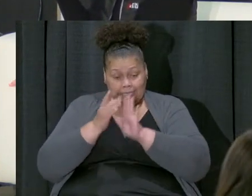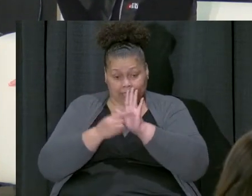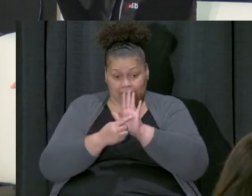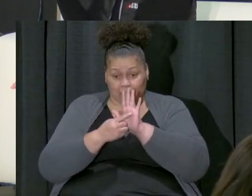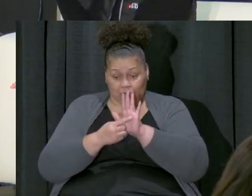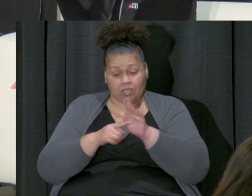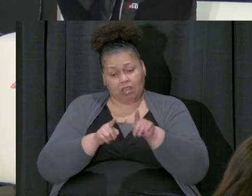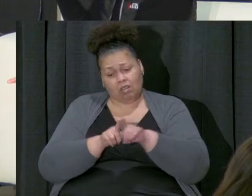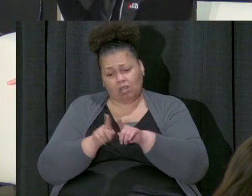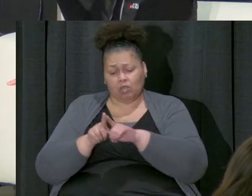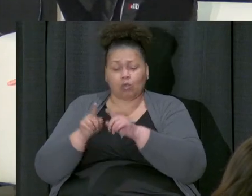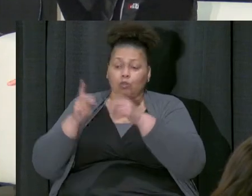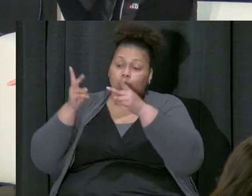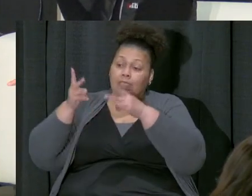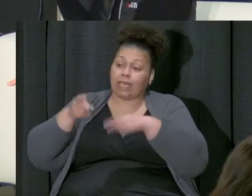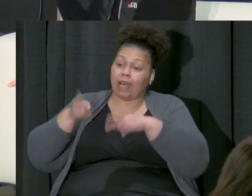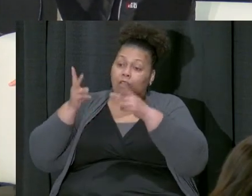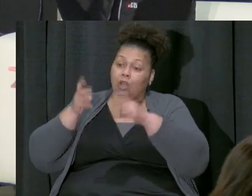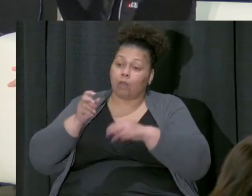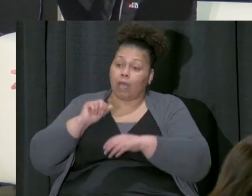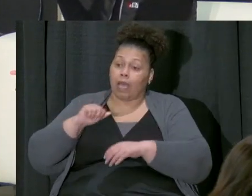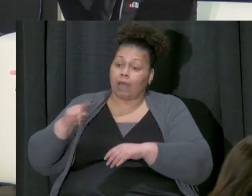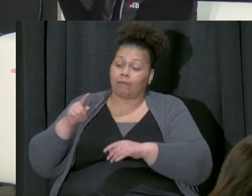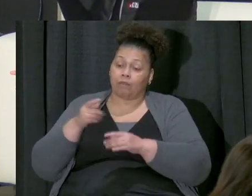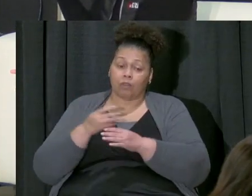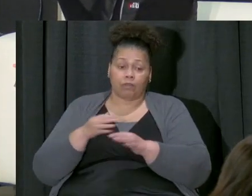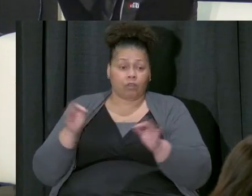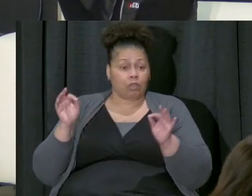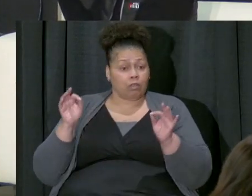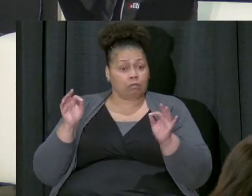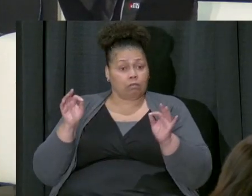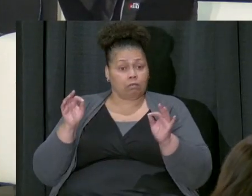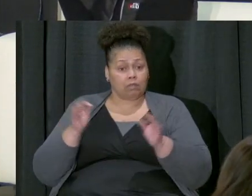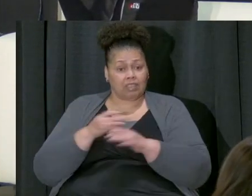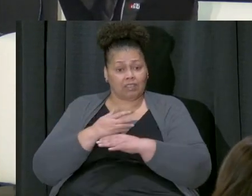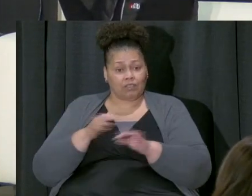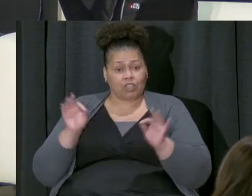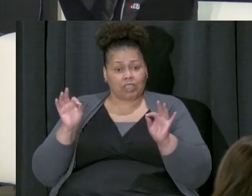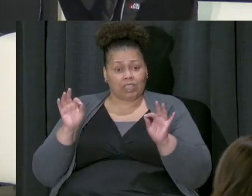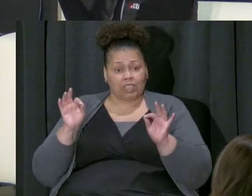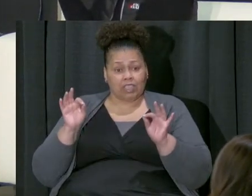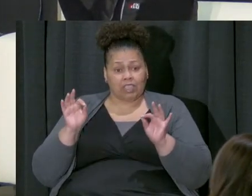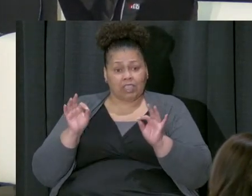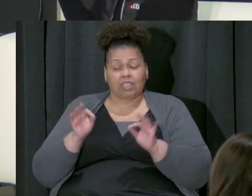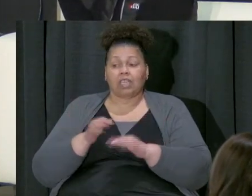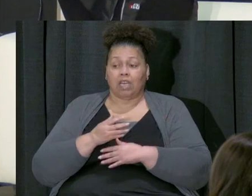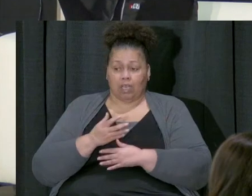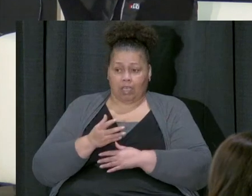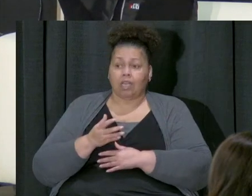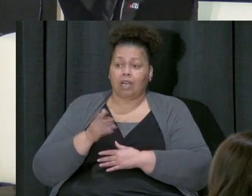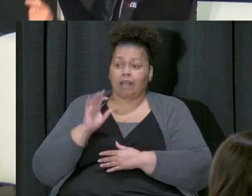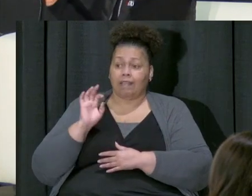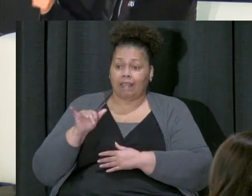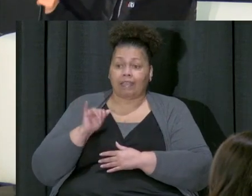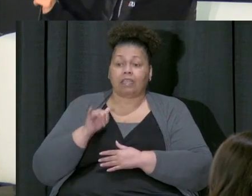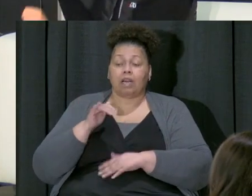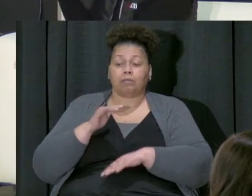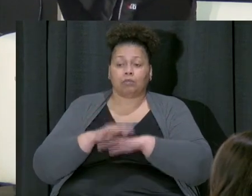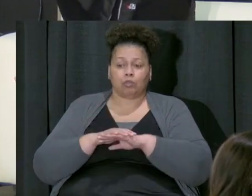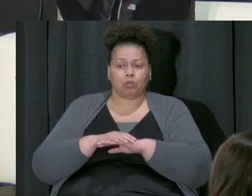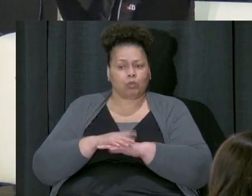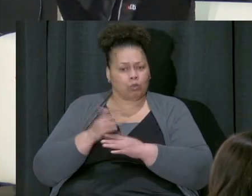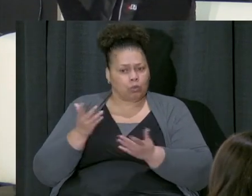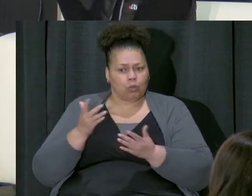also download the app for free. Good. The app is free to download and to use up to 30 scans a month. So